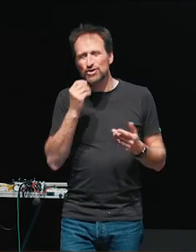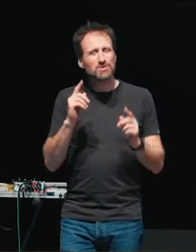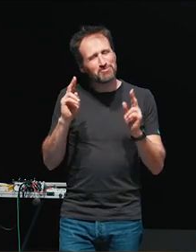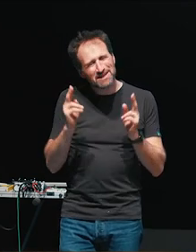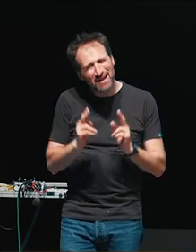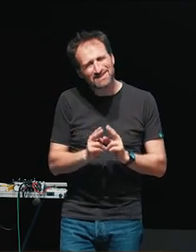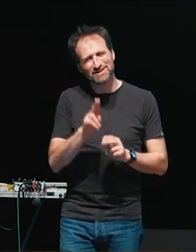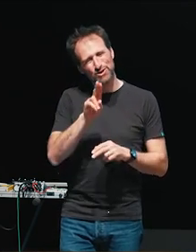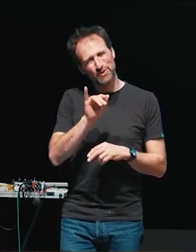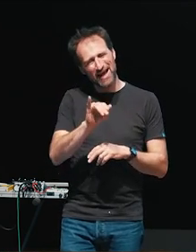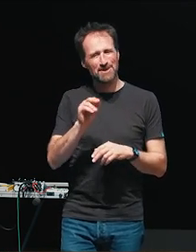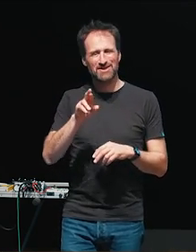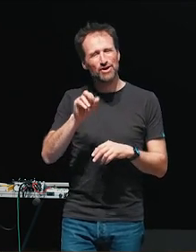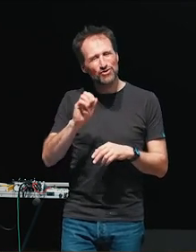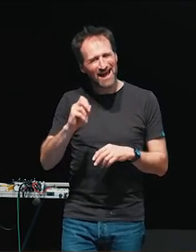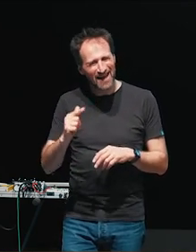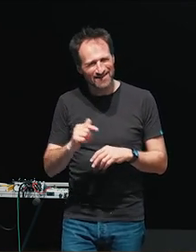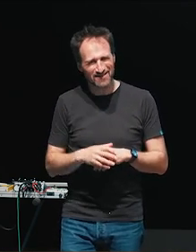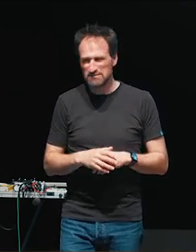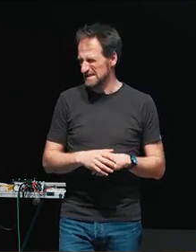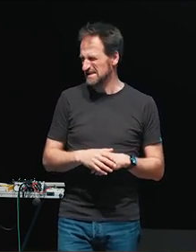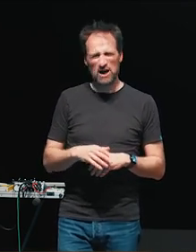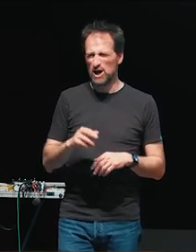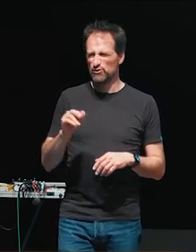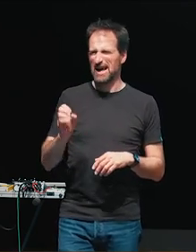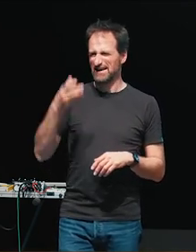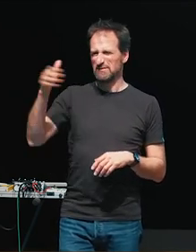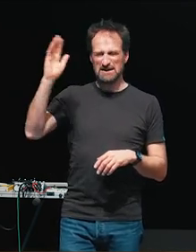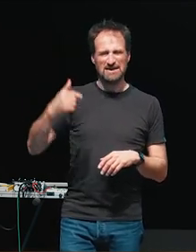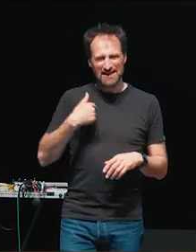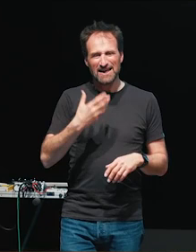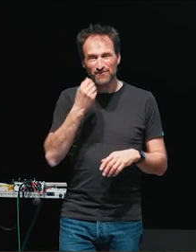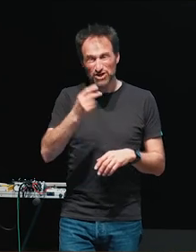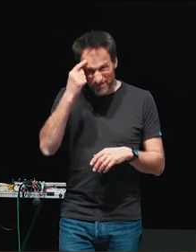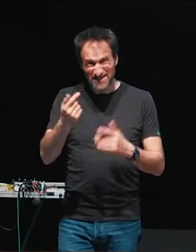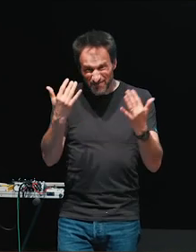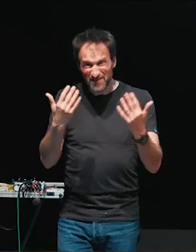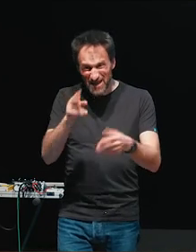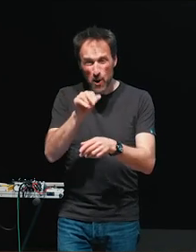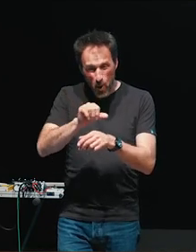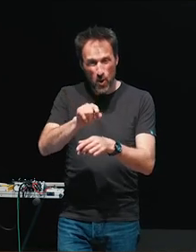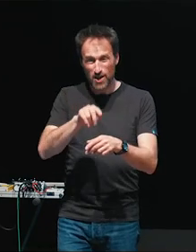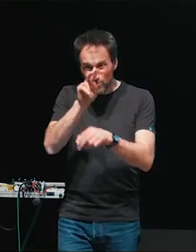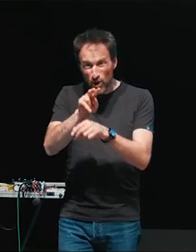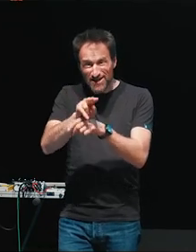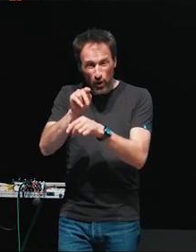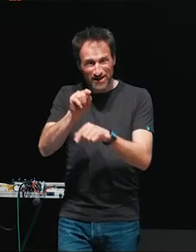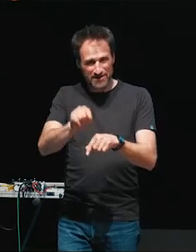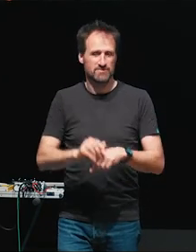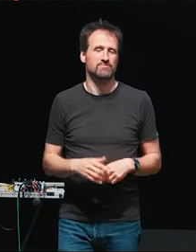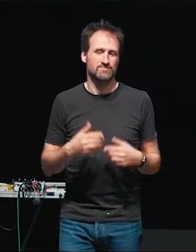They're like, what is this React? No, show me all the data. I want to monitor oil, right? So that's the kind of use case I deal